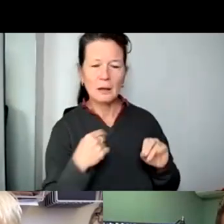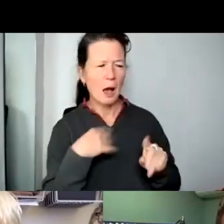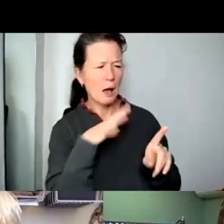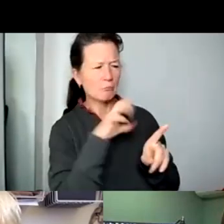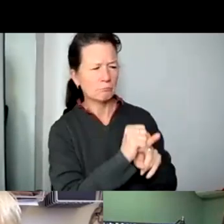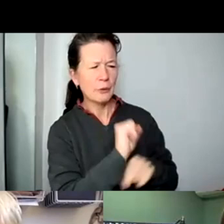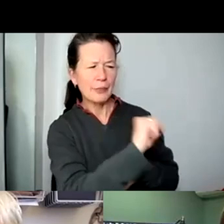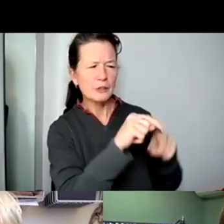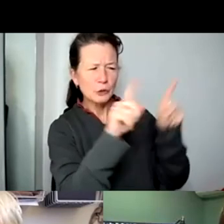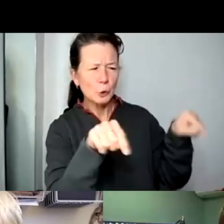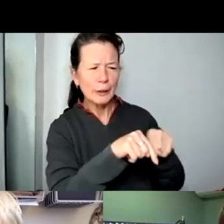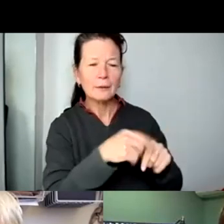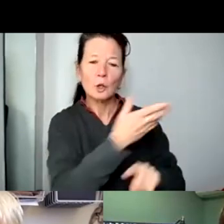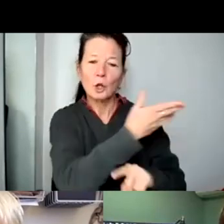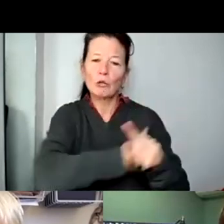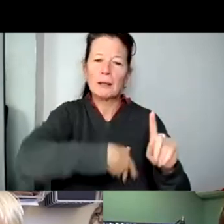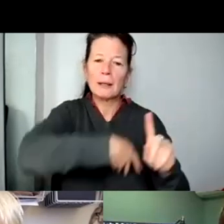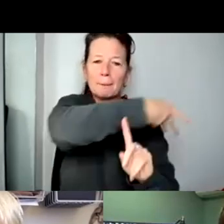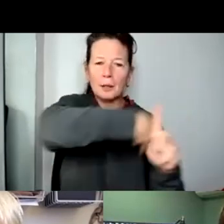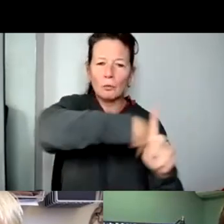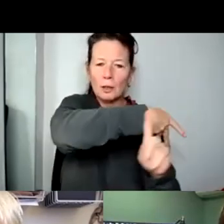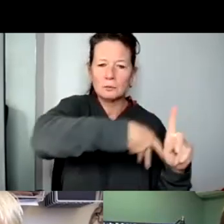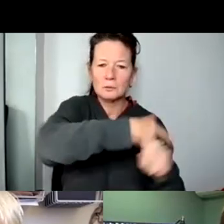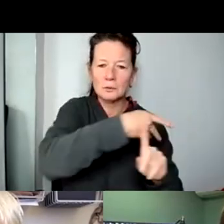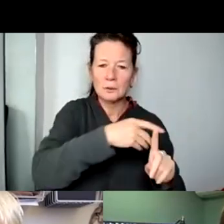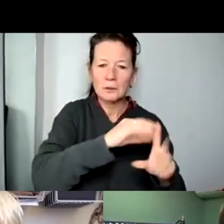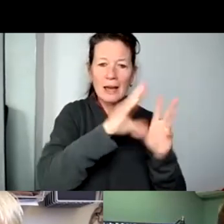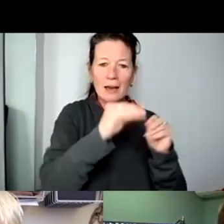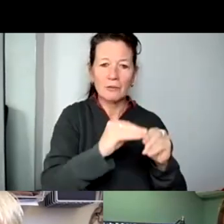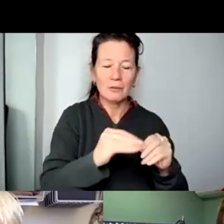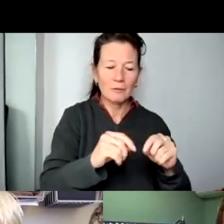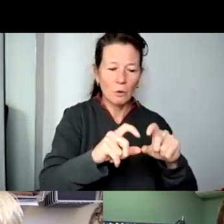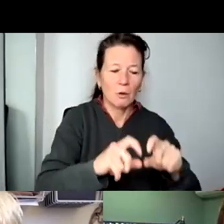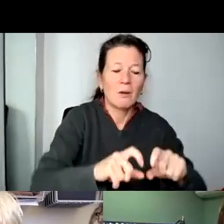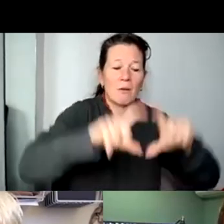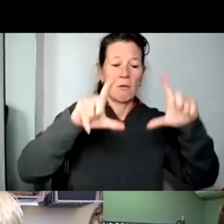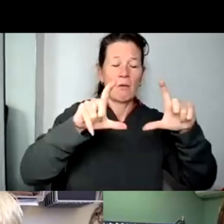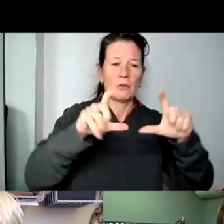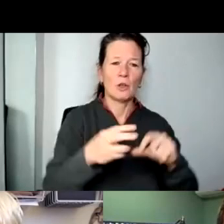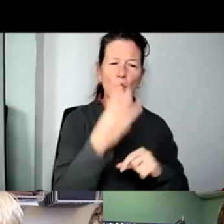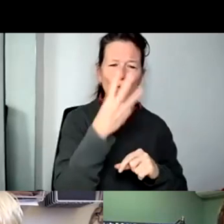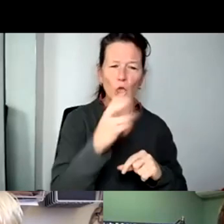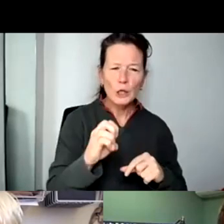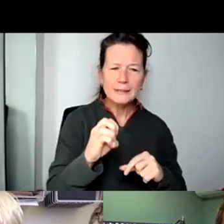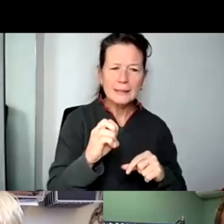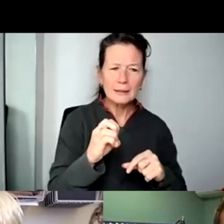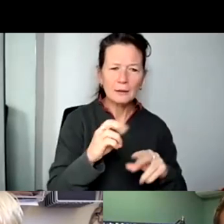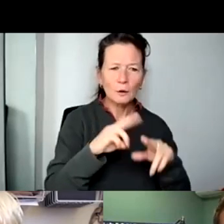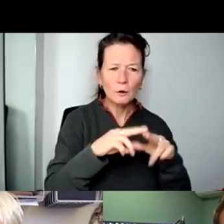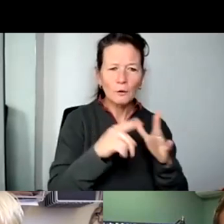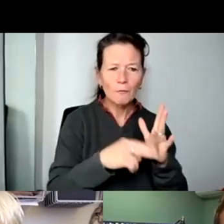they had a green background and they'd got everything font size 30, I think it was absolutely enormous on their